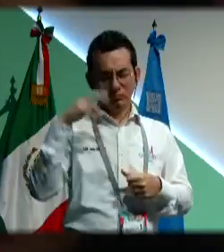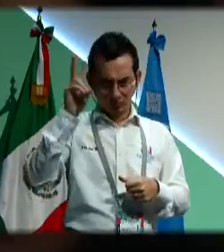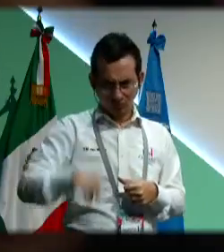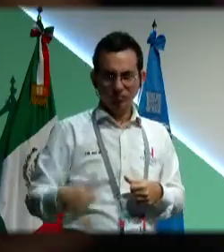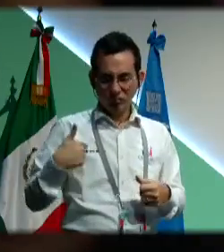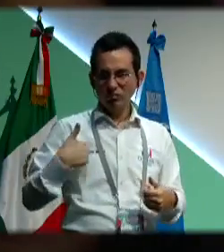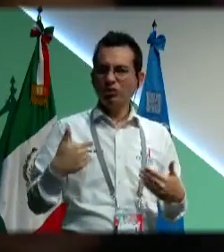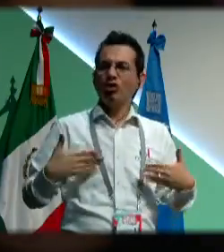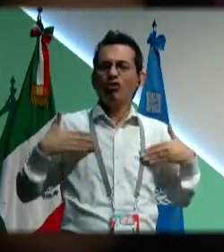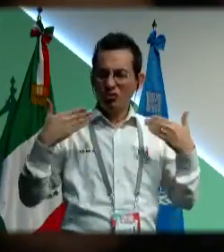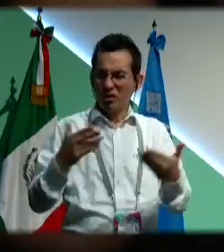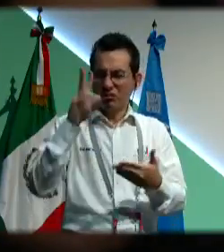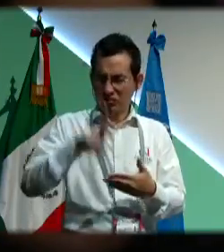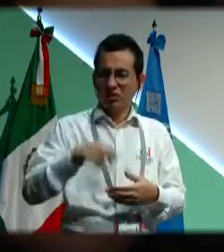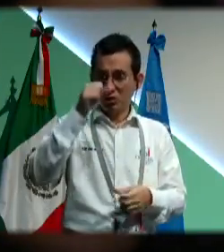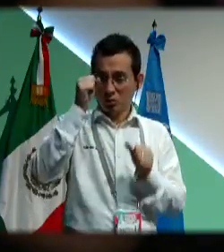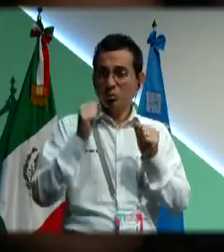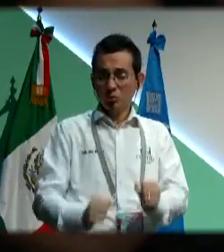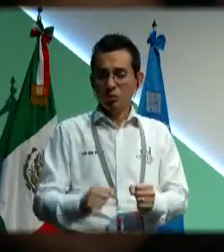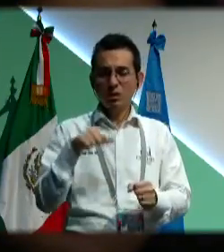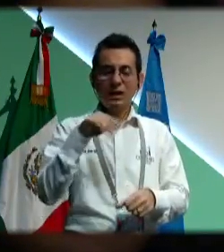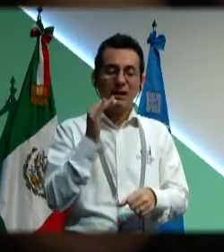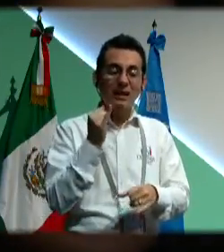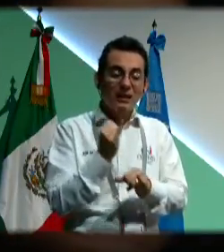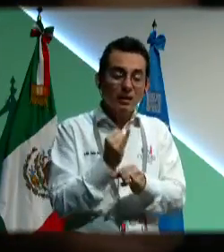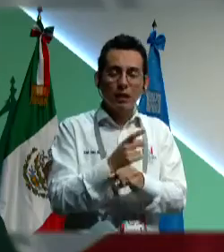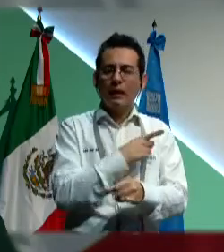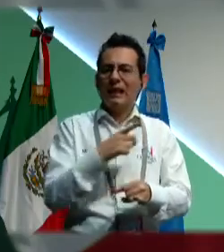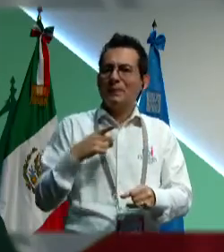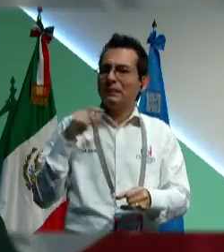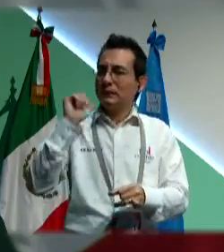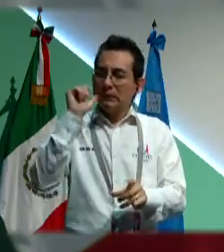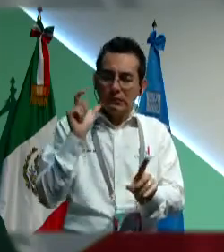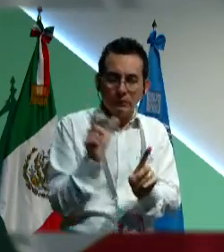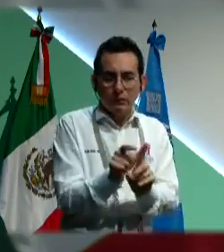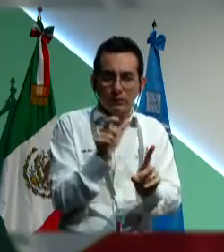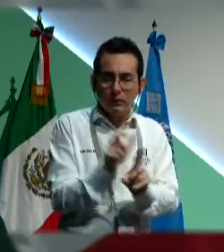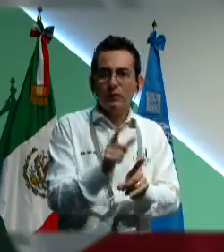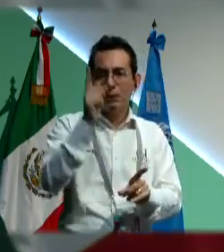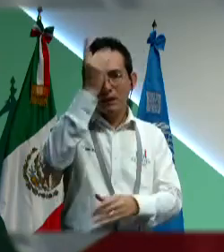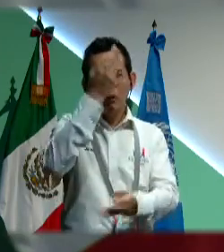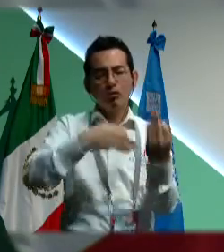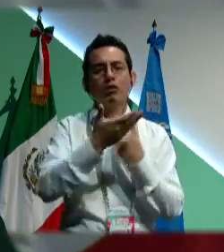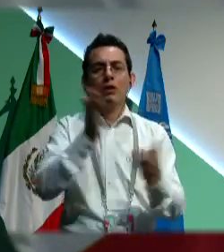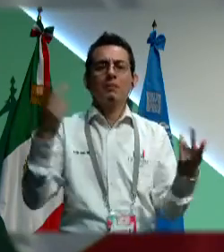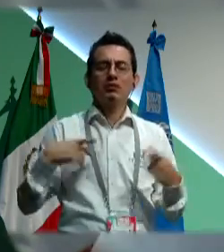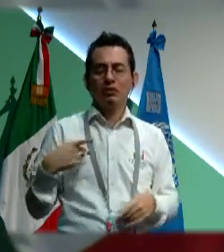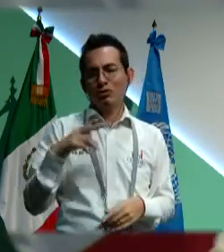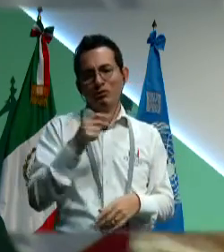democracy. It cannot become an instrument to undermine human rights. Now I say thank you.